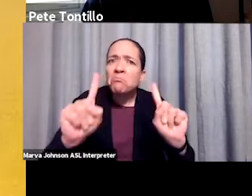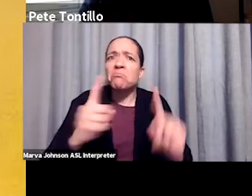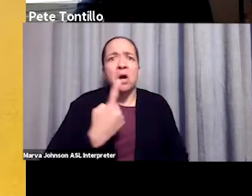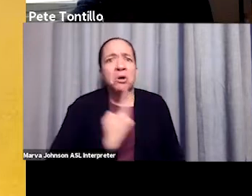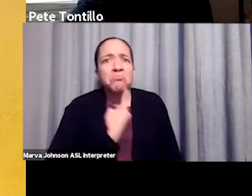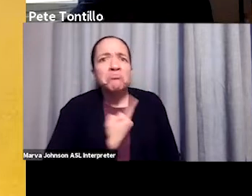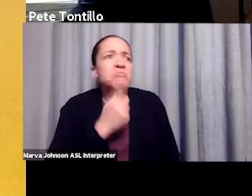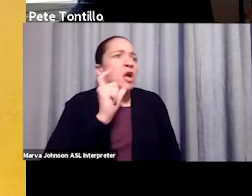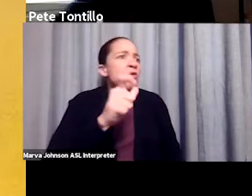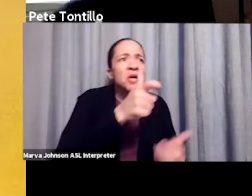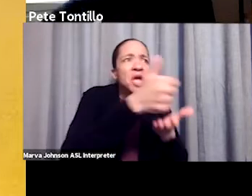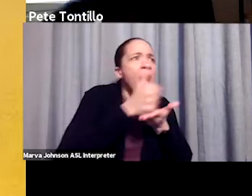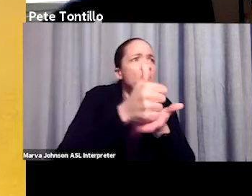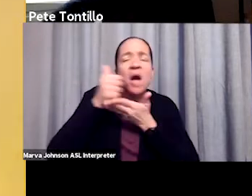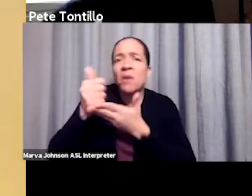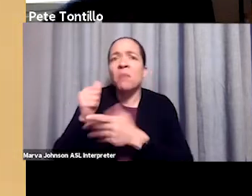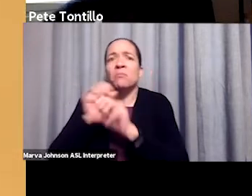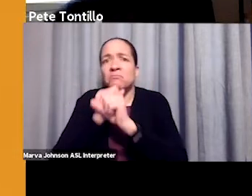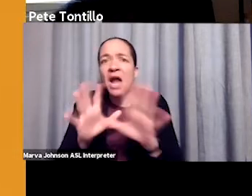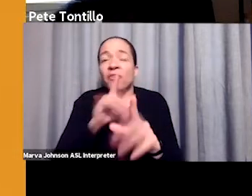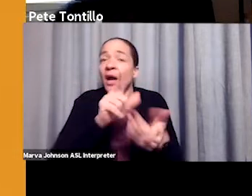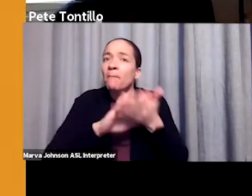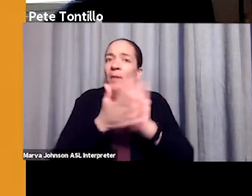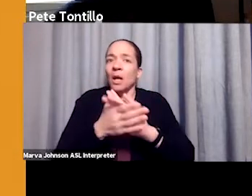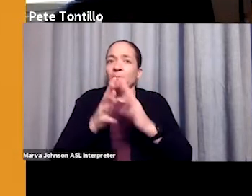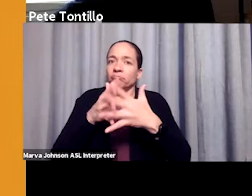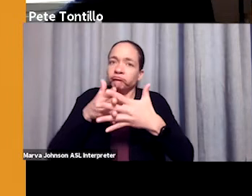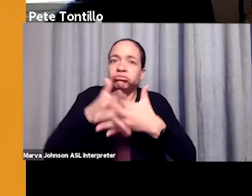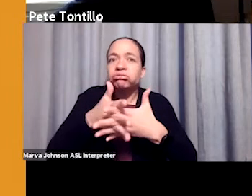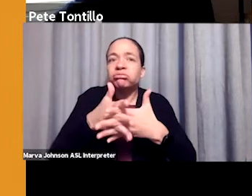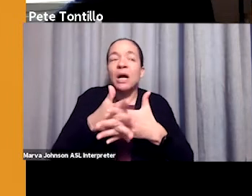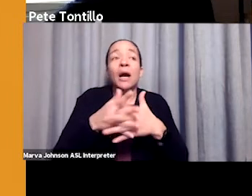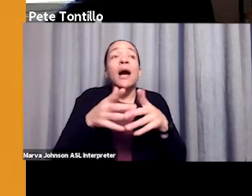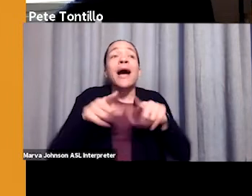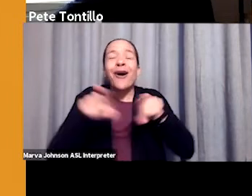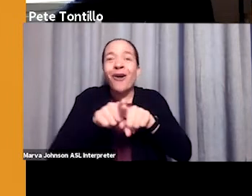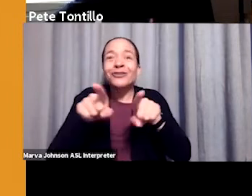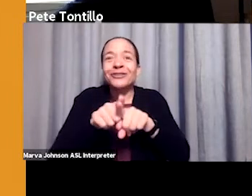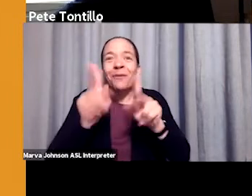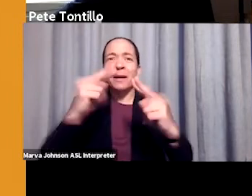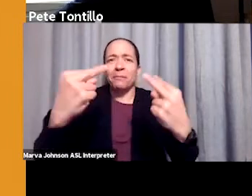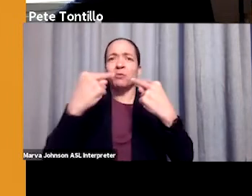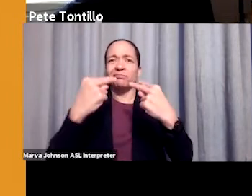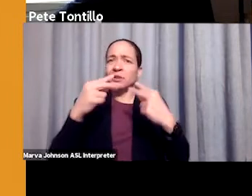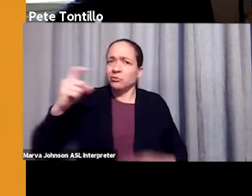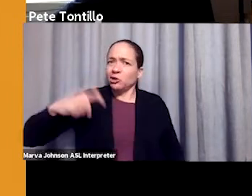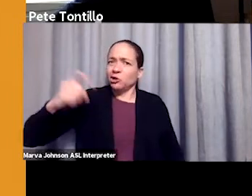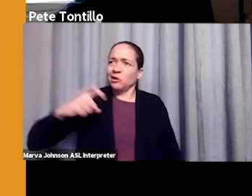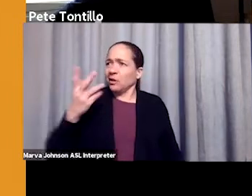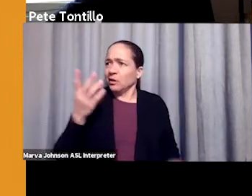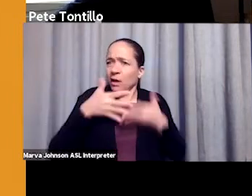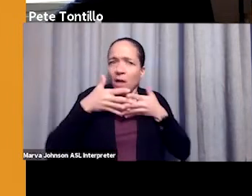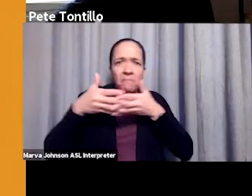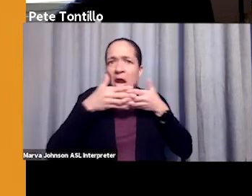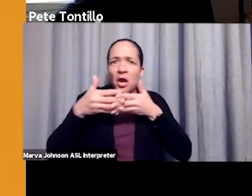need any help from others. And they're also more likely to believe that that's the way it should be, that America would be better off if only